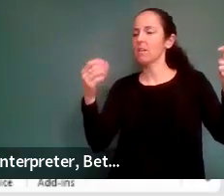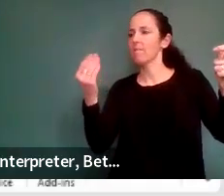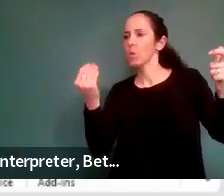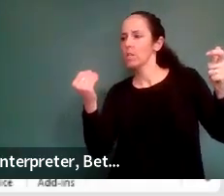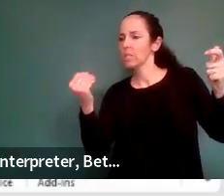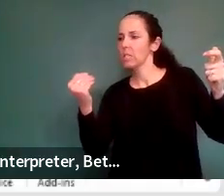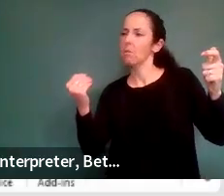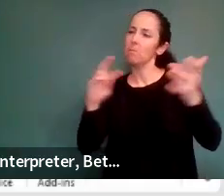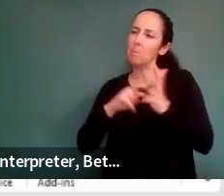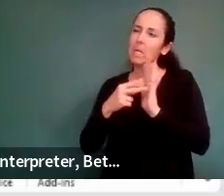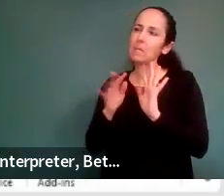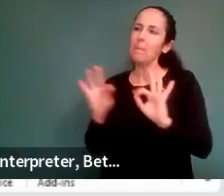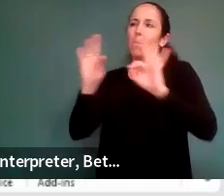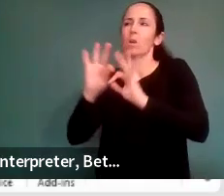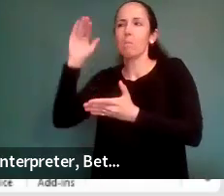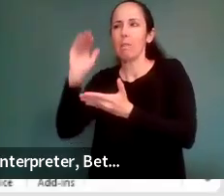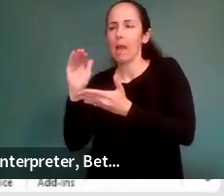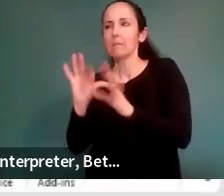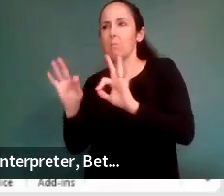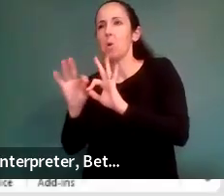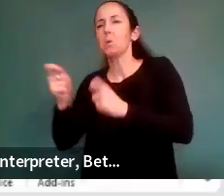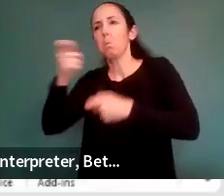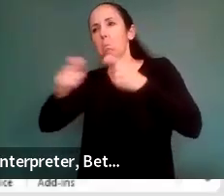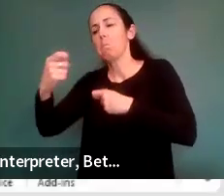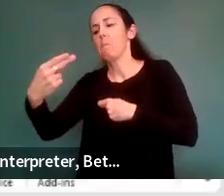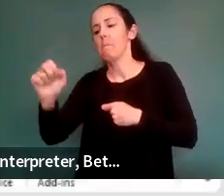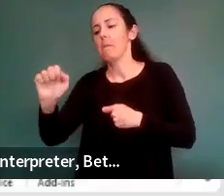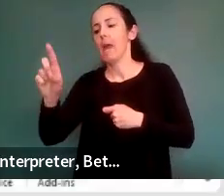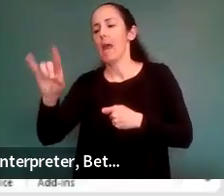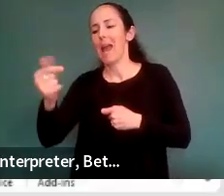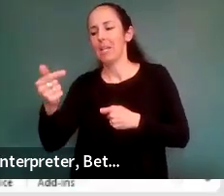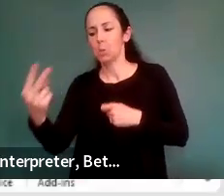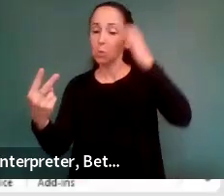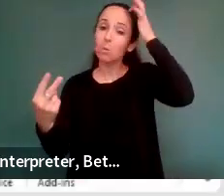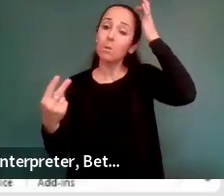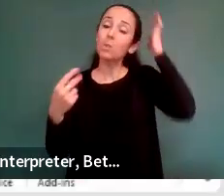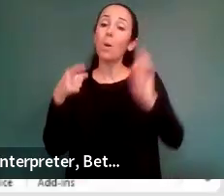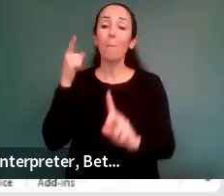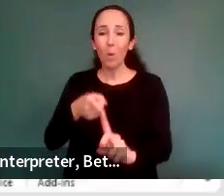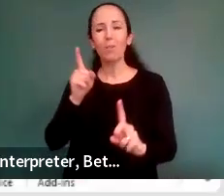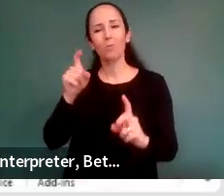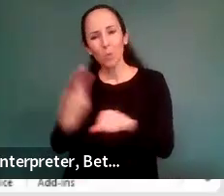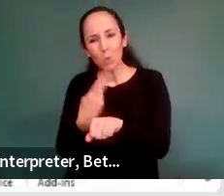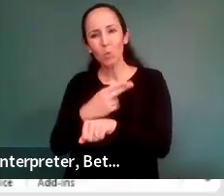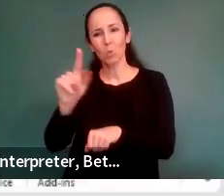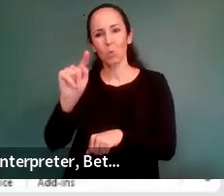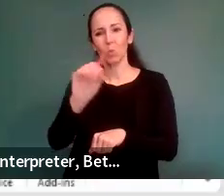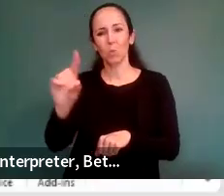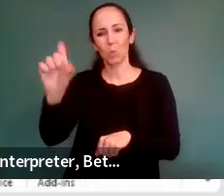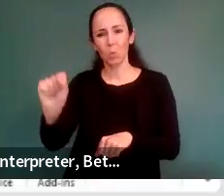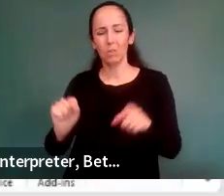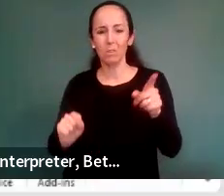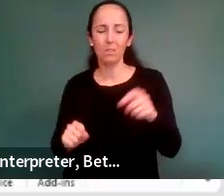demonstrated how to add a heading, but you know, you would if you were creating a syllabus here. Louis, Full can you explain the purpose of